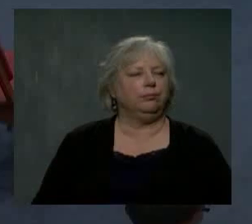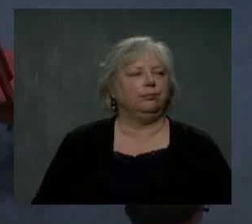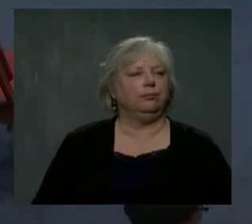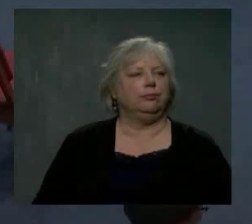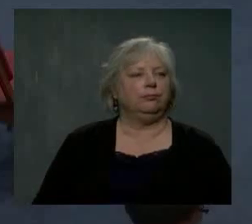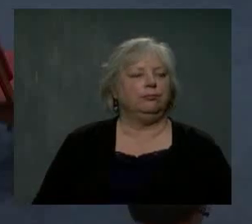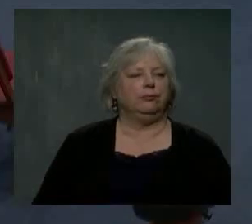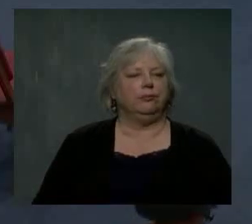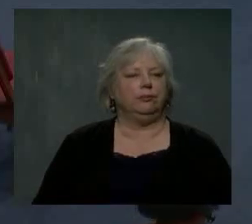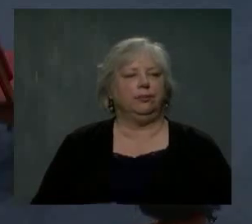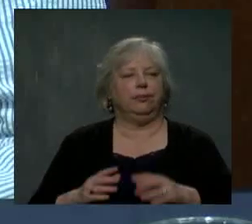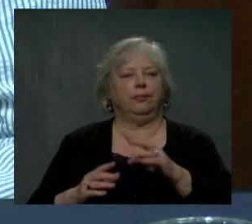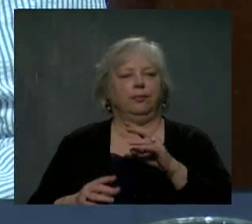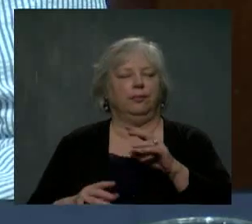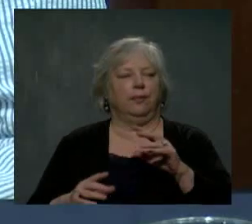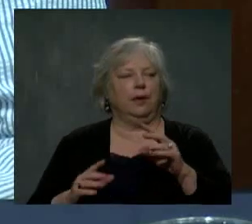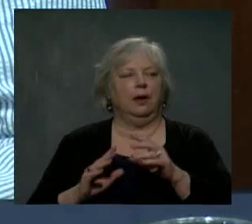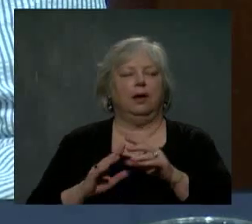Vice Mayor, members of the board,